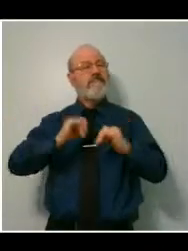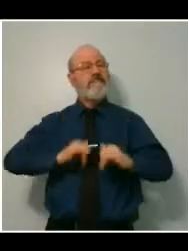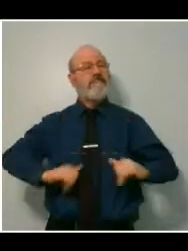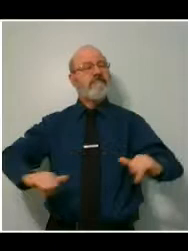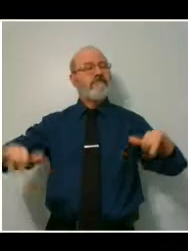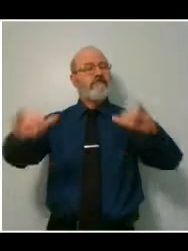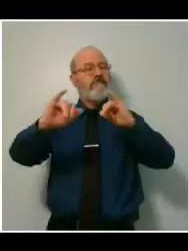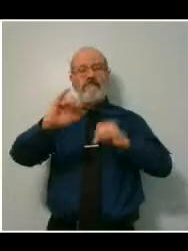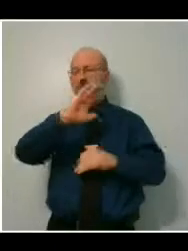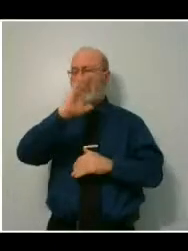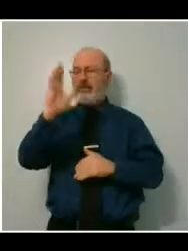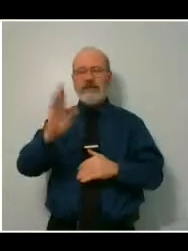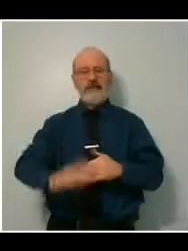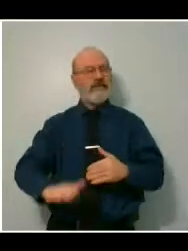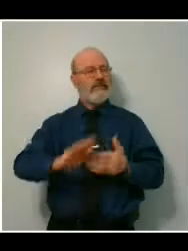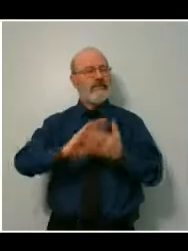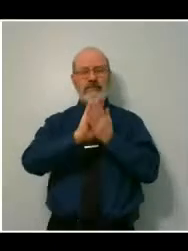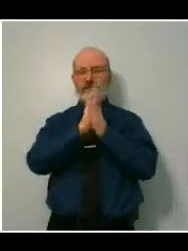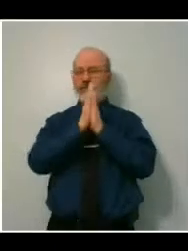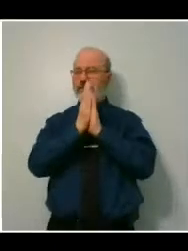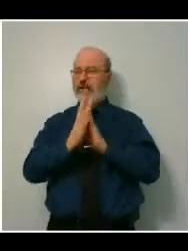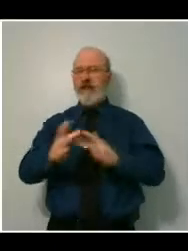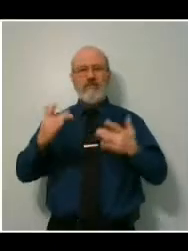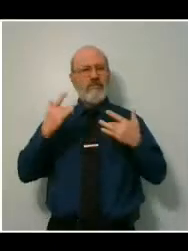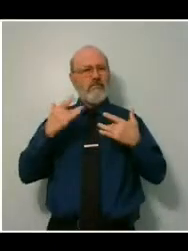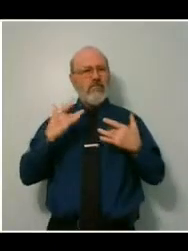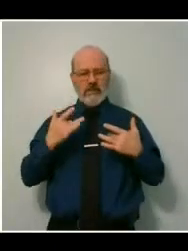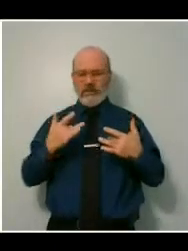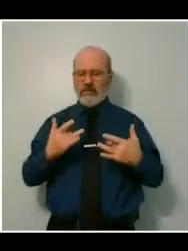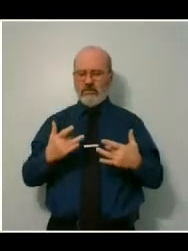anywhere? We should never be